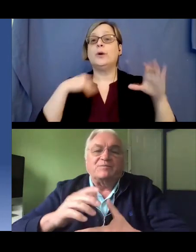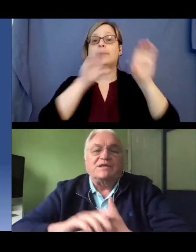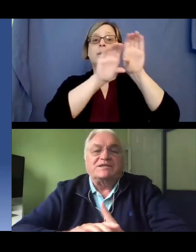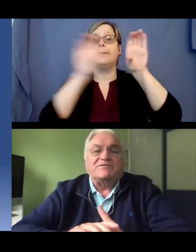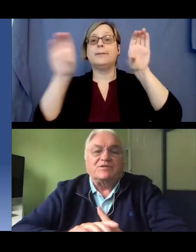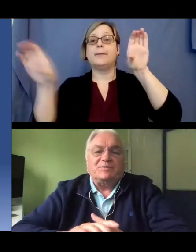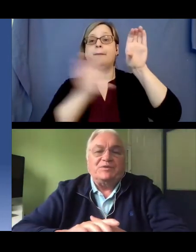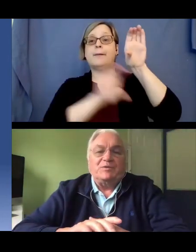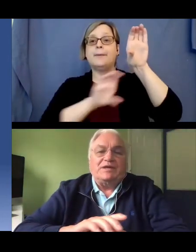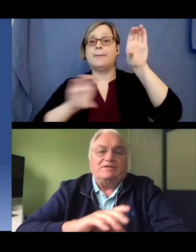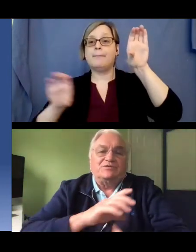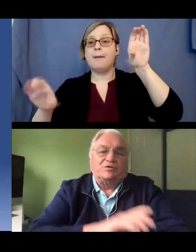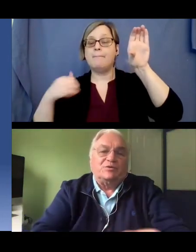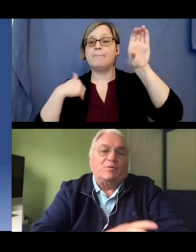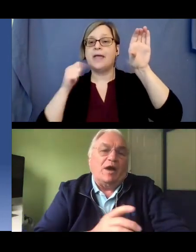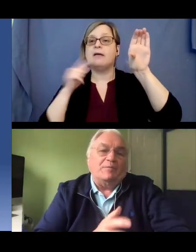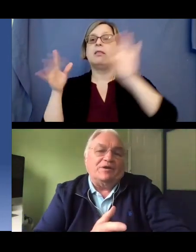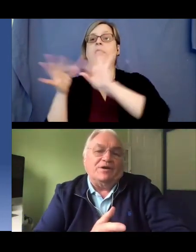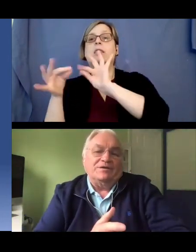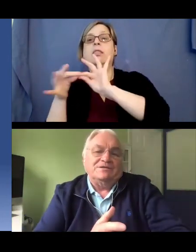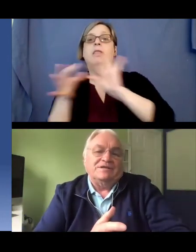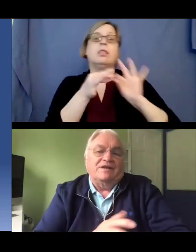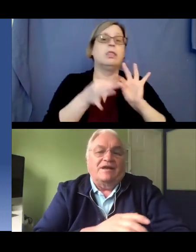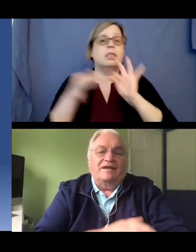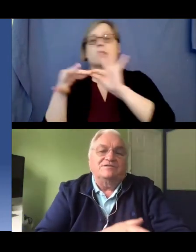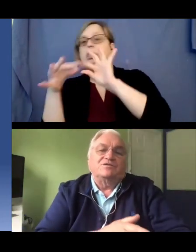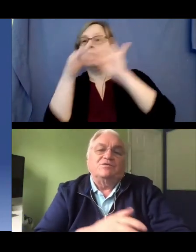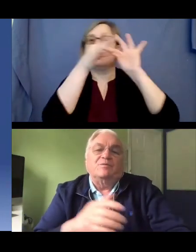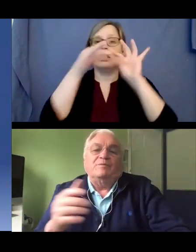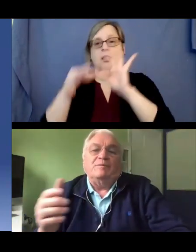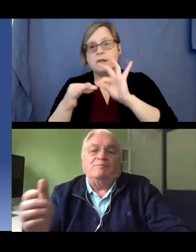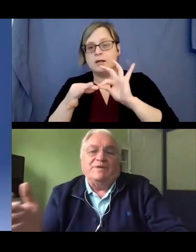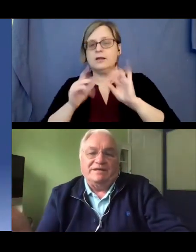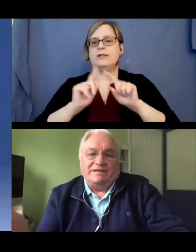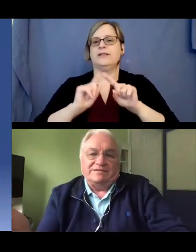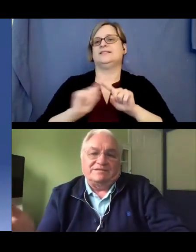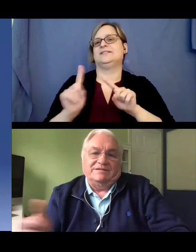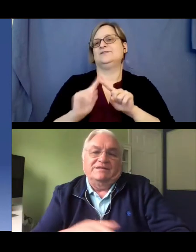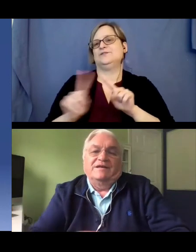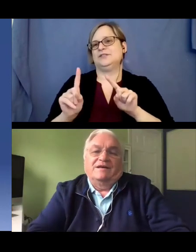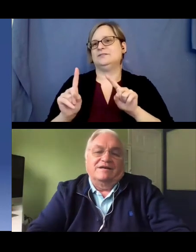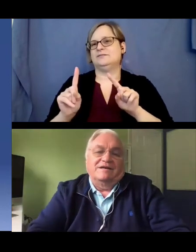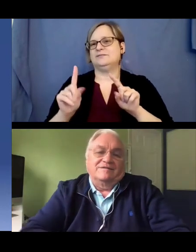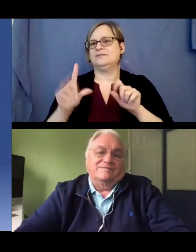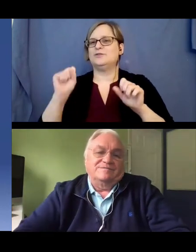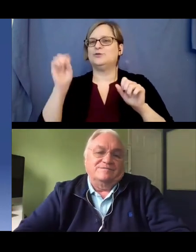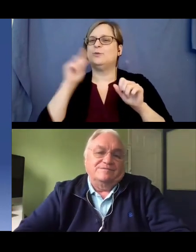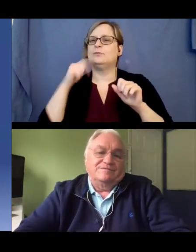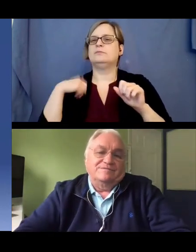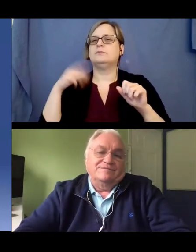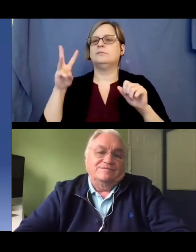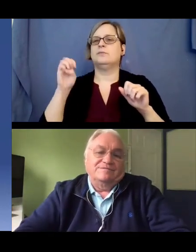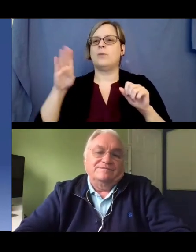that's a big difference between Zoom webinars and Zoom meetings.